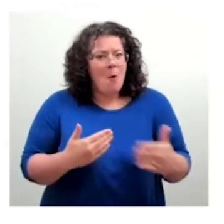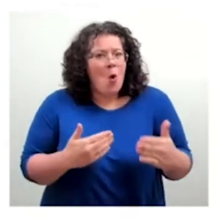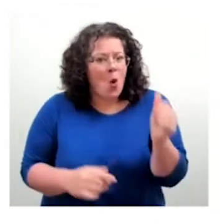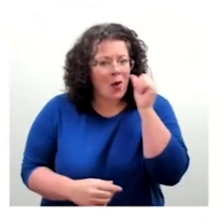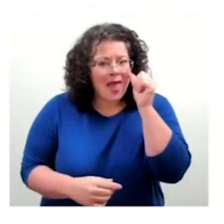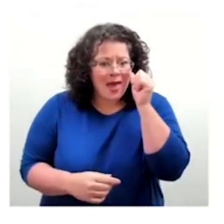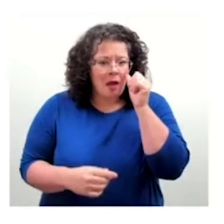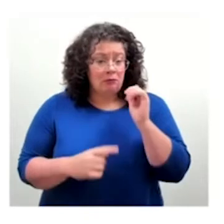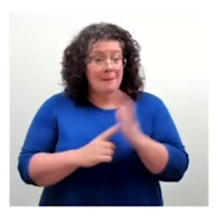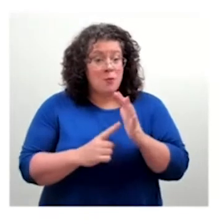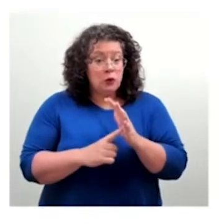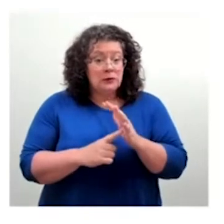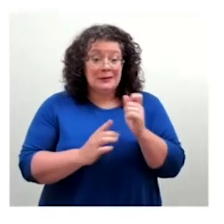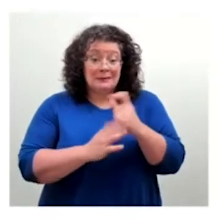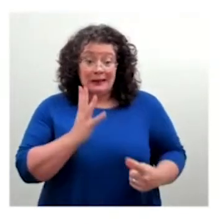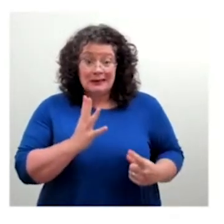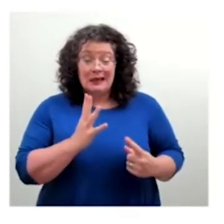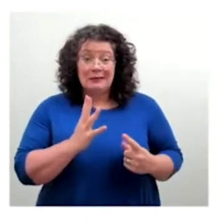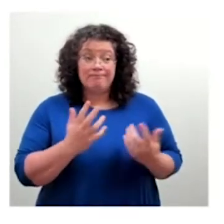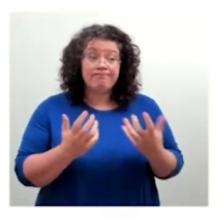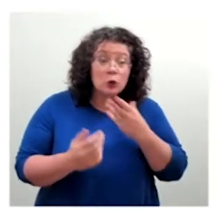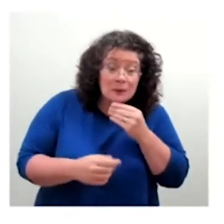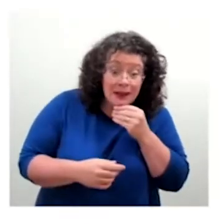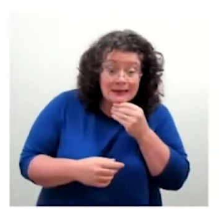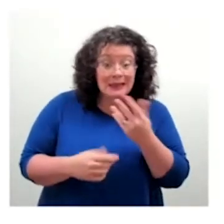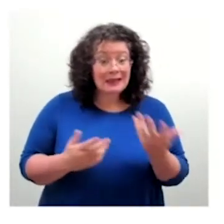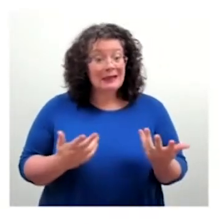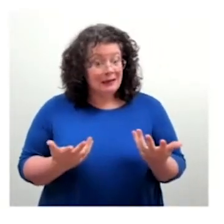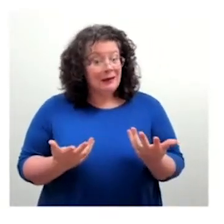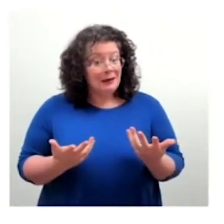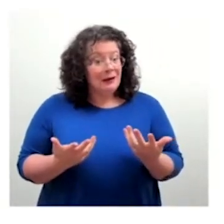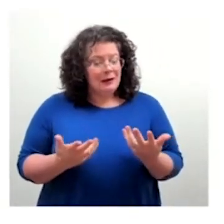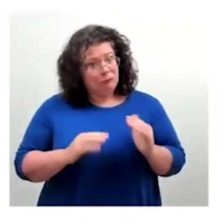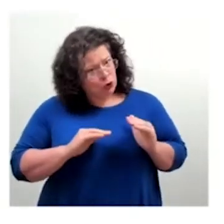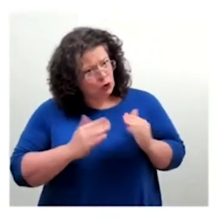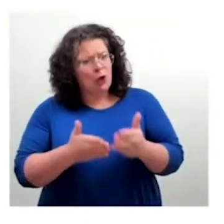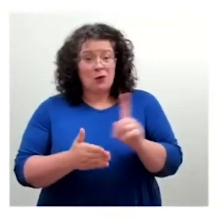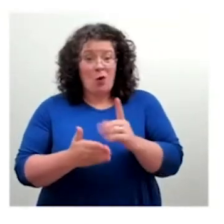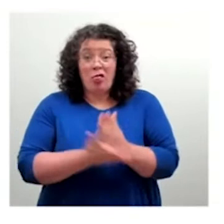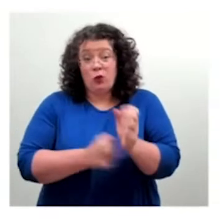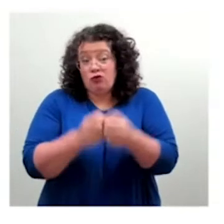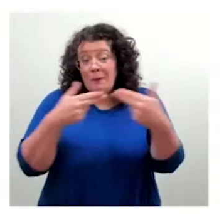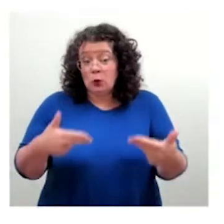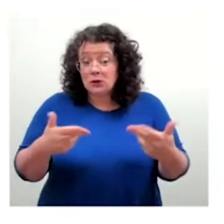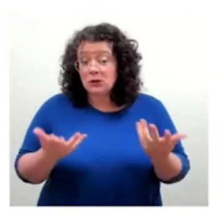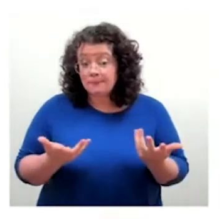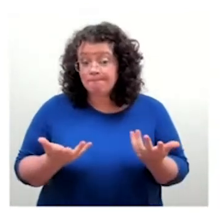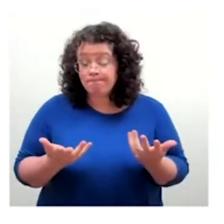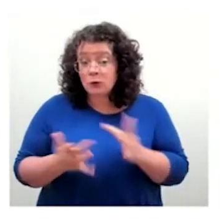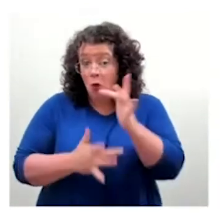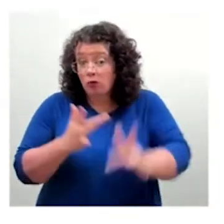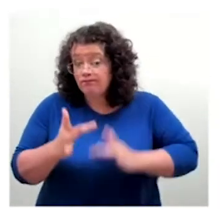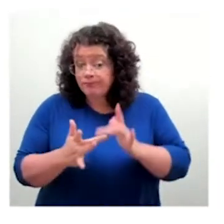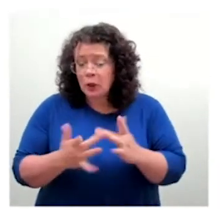again, every situation in life, you have the upsides and downsides. You know, even now, you know, I think in the last year,